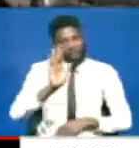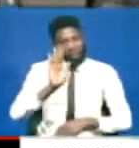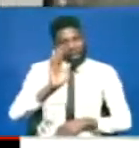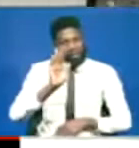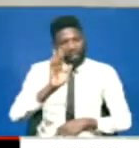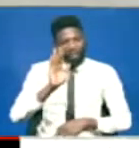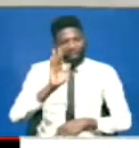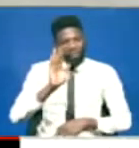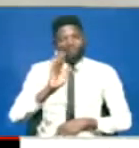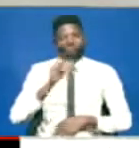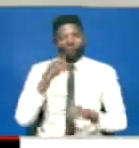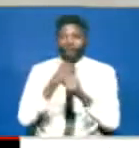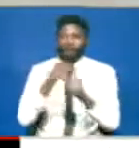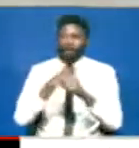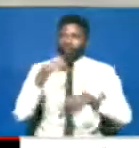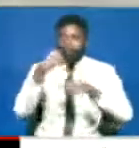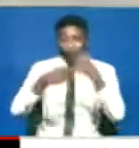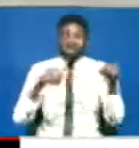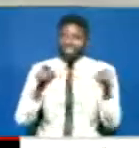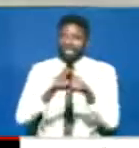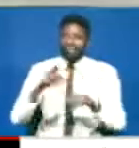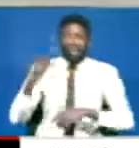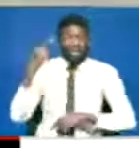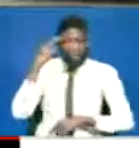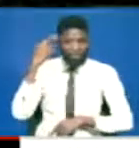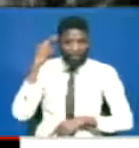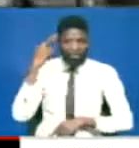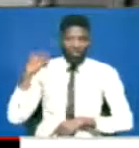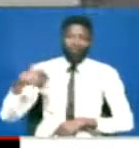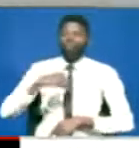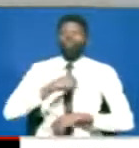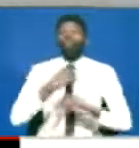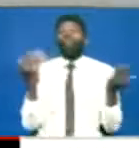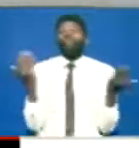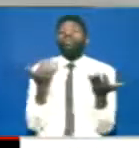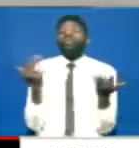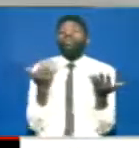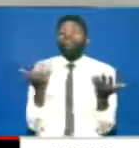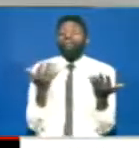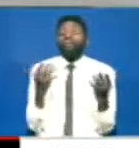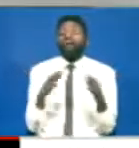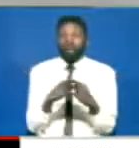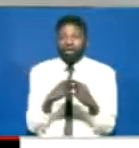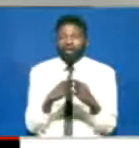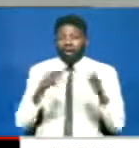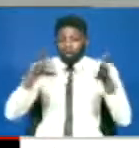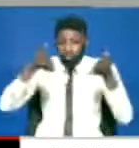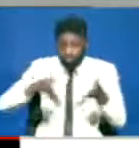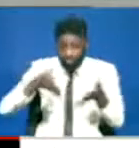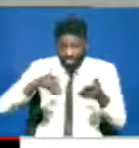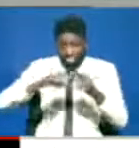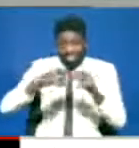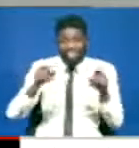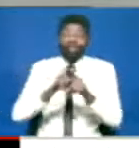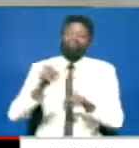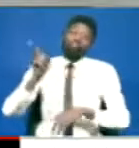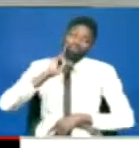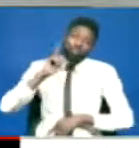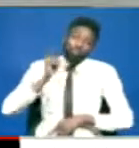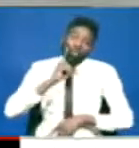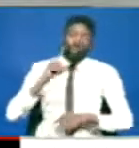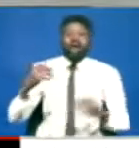their course. Remember, we are here as from today, and tomorrow there is